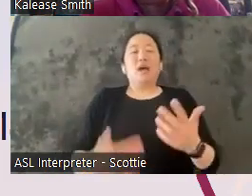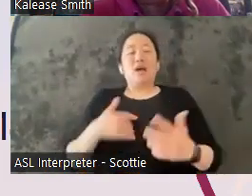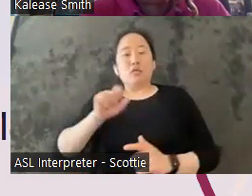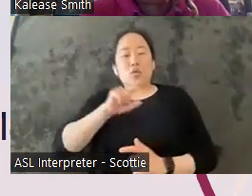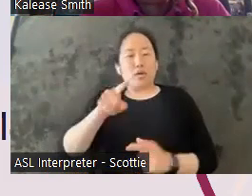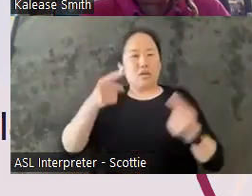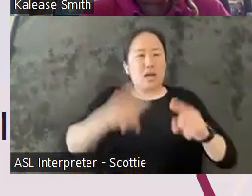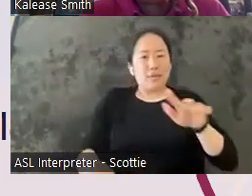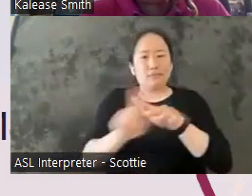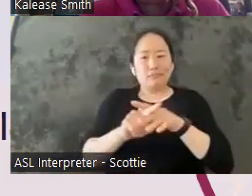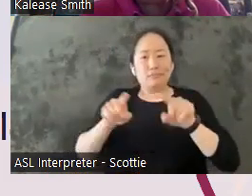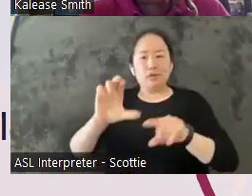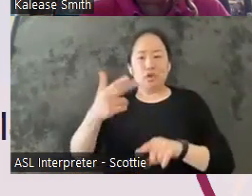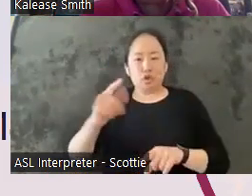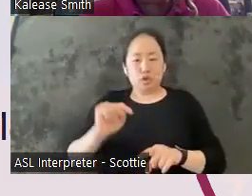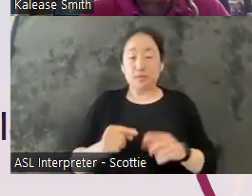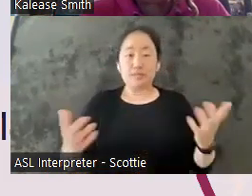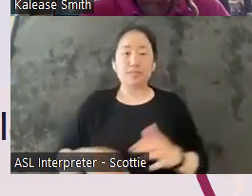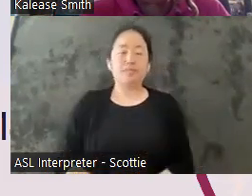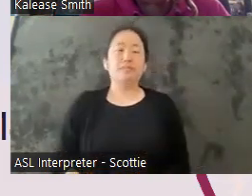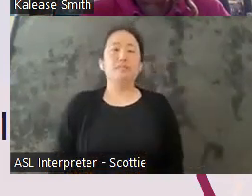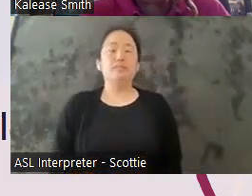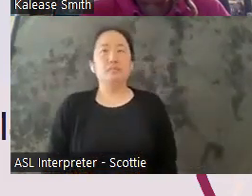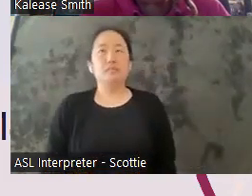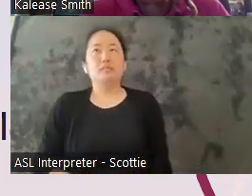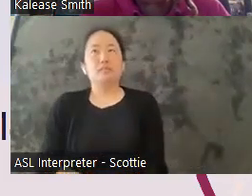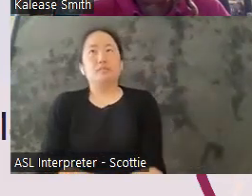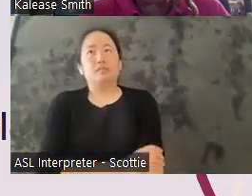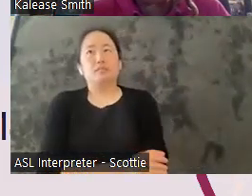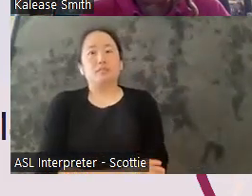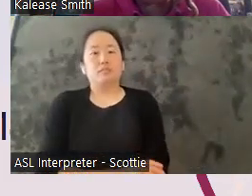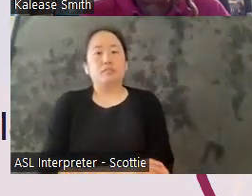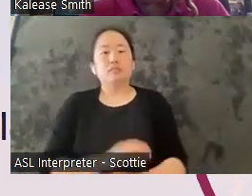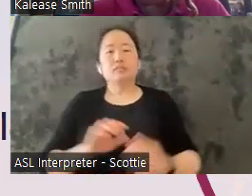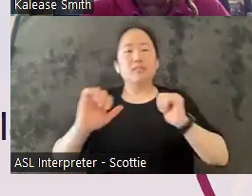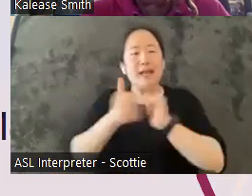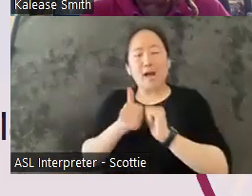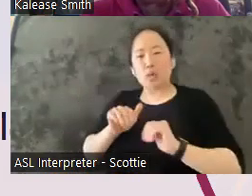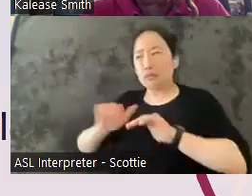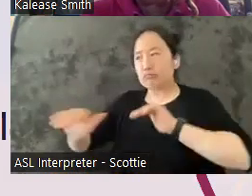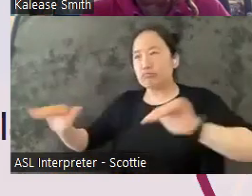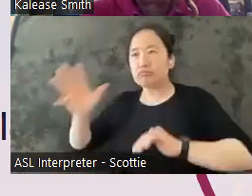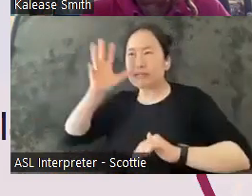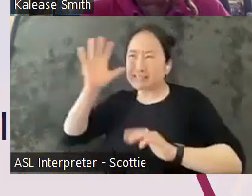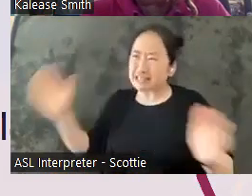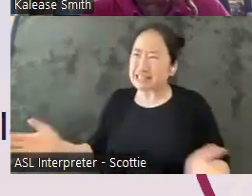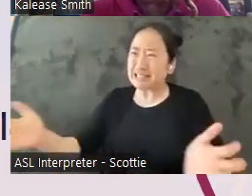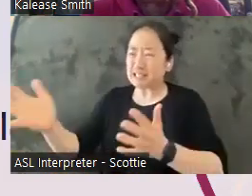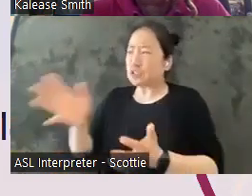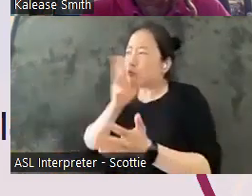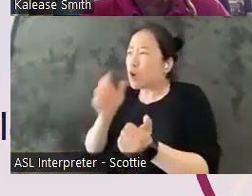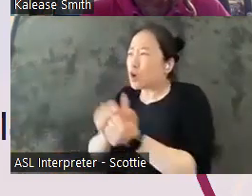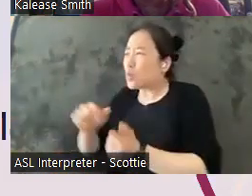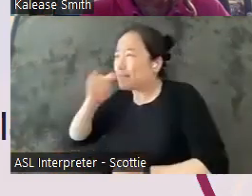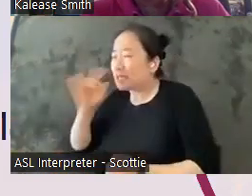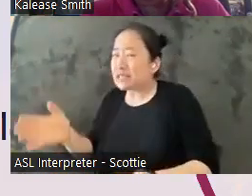question is, how do we get parents to talk with their kids? Where do we get the message out? How do we get it out? This individual said, I'm incentivized to